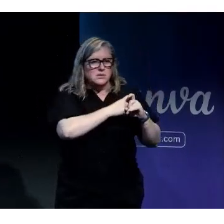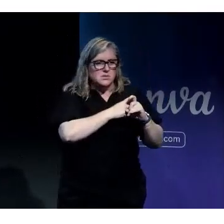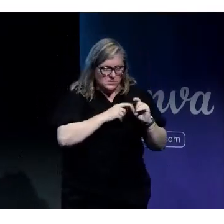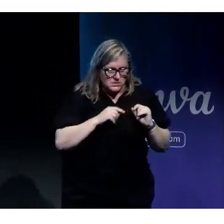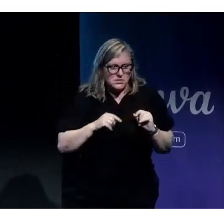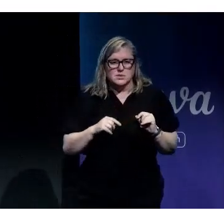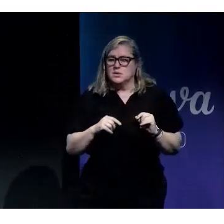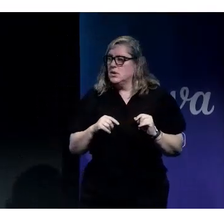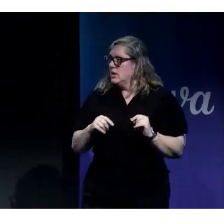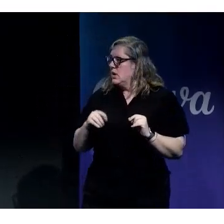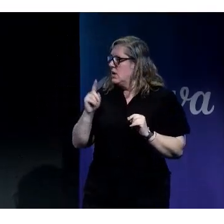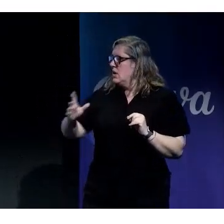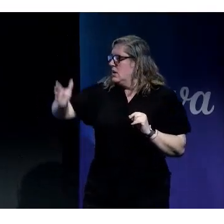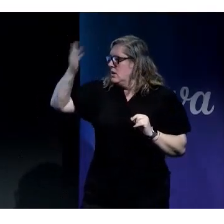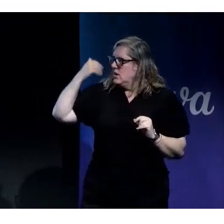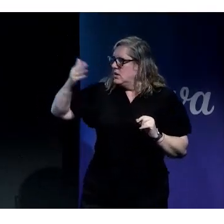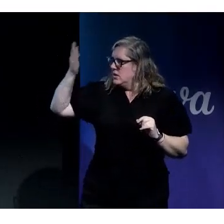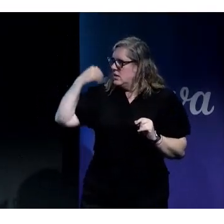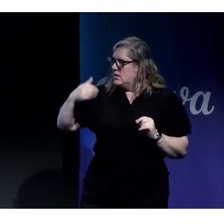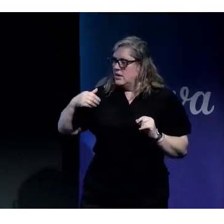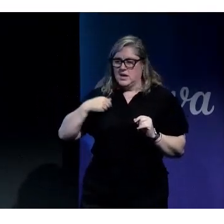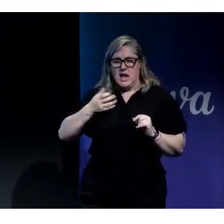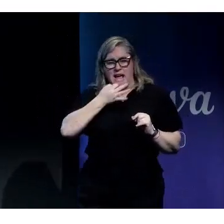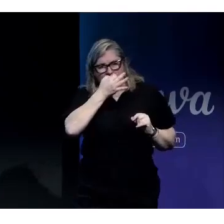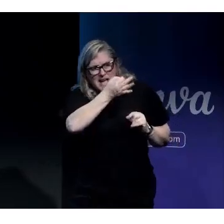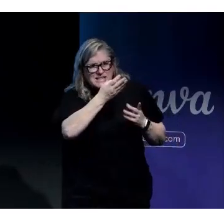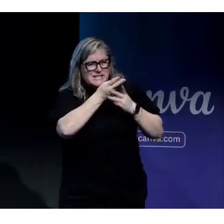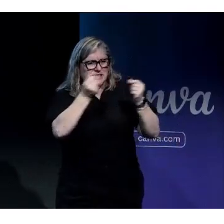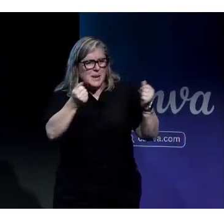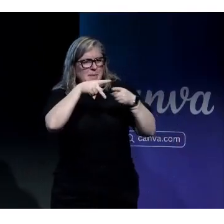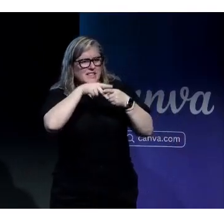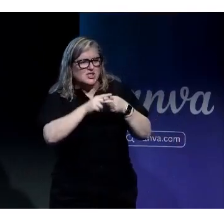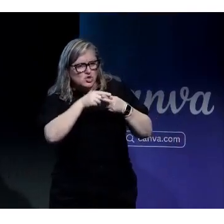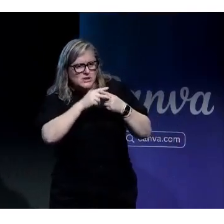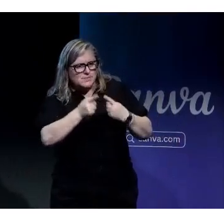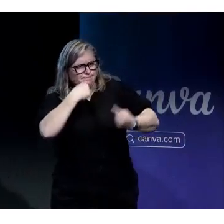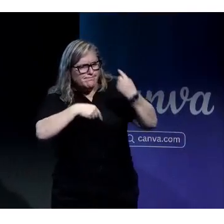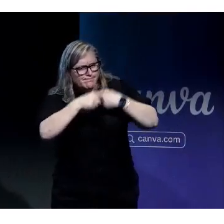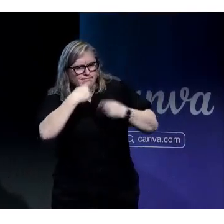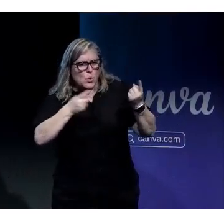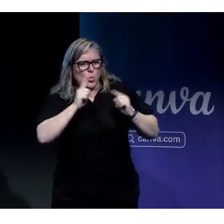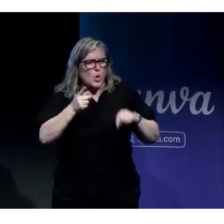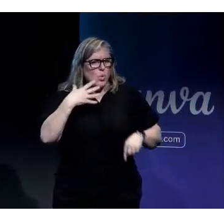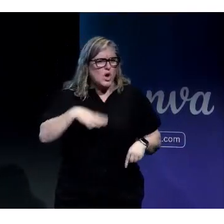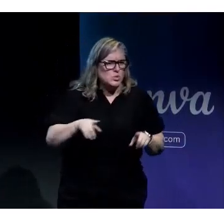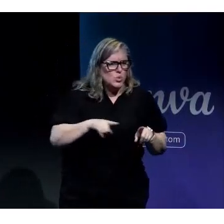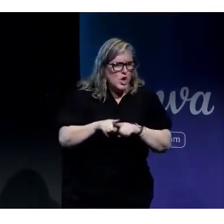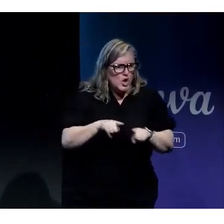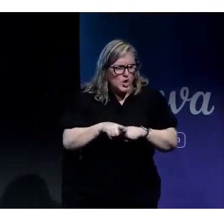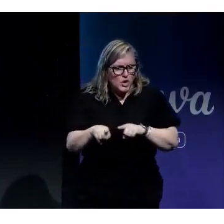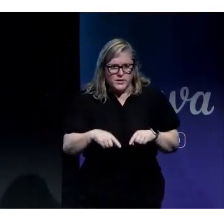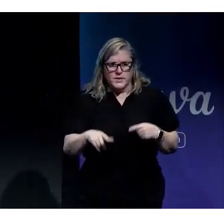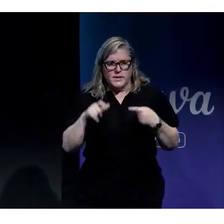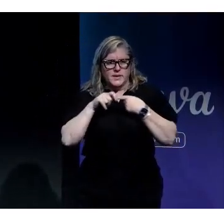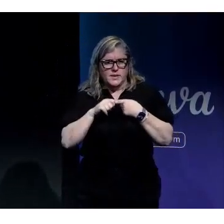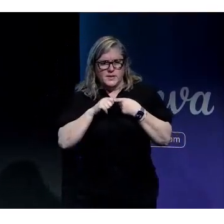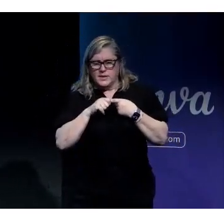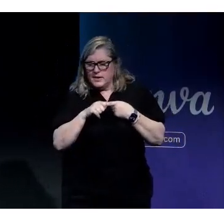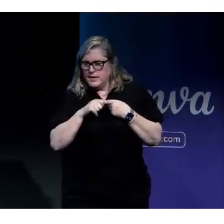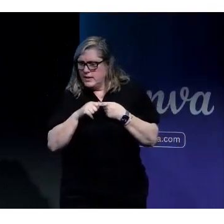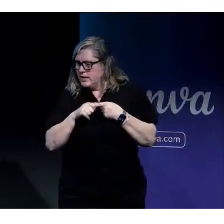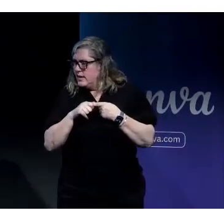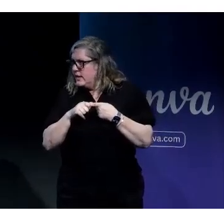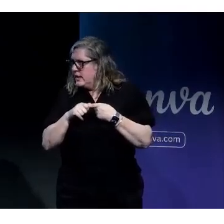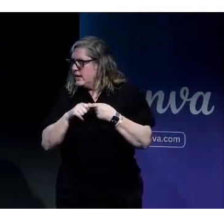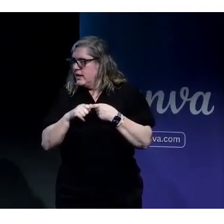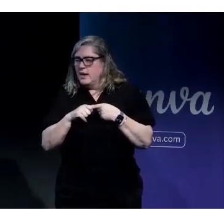So, a while back, I put out an ask to some of our engineers that I work with to tell me, what do you want to learn? And one of the answers I got was,